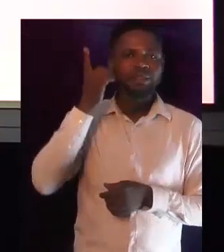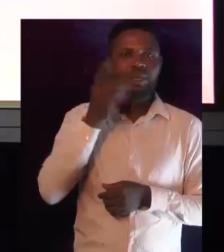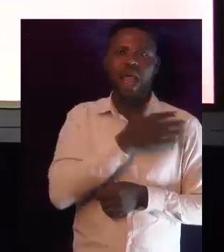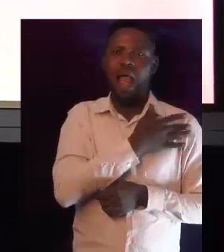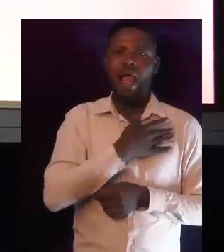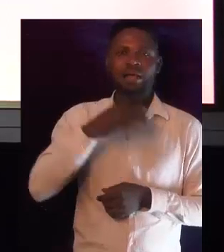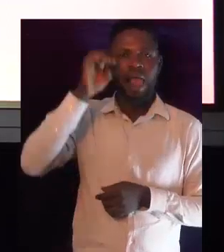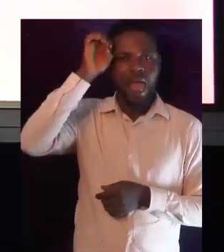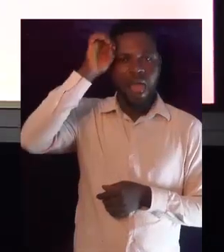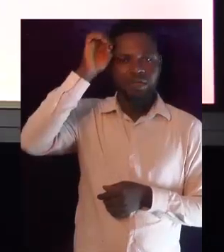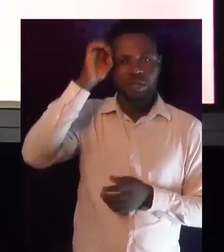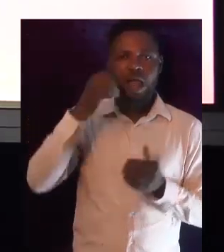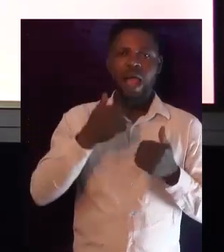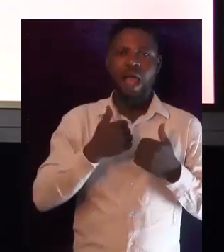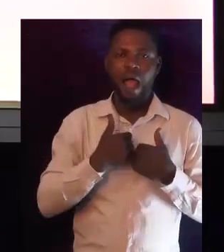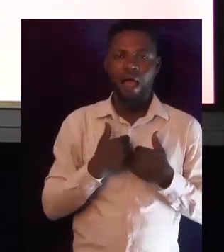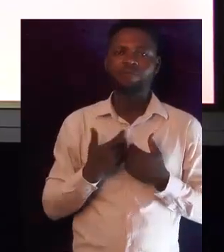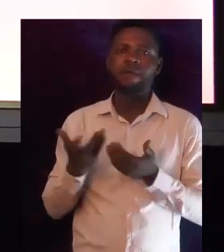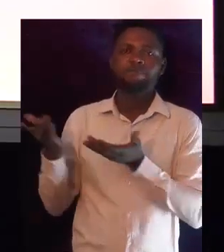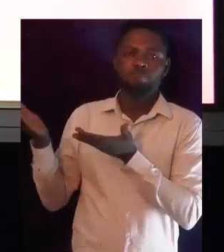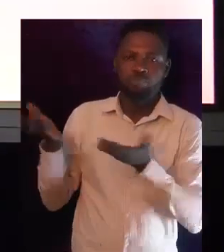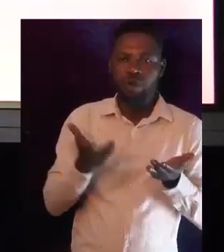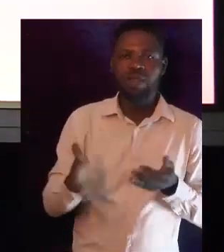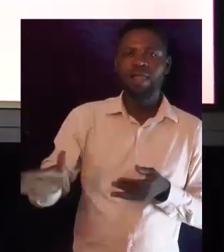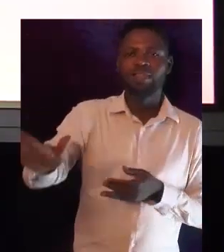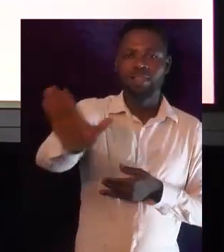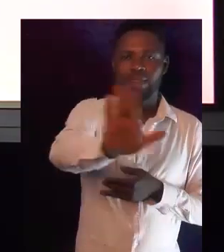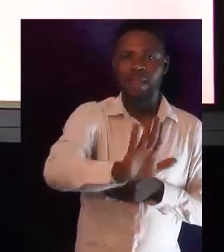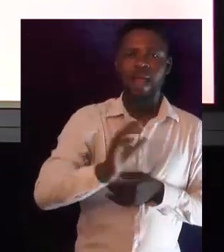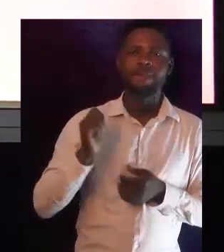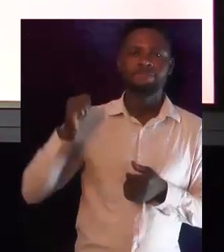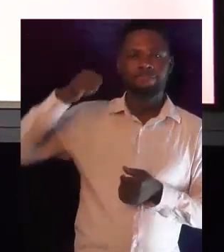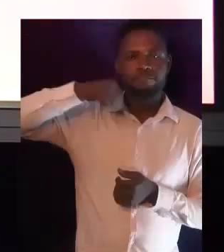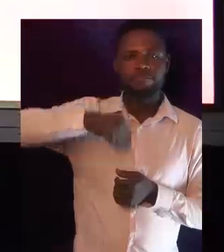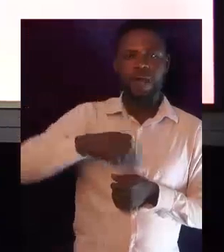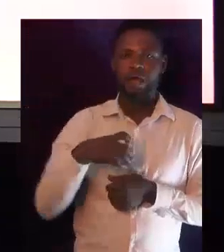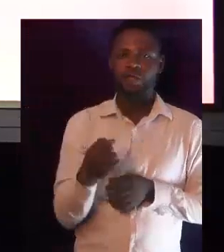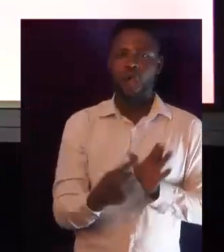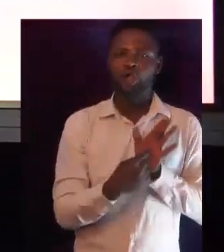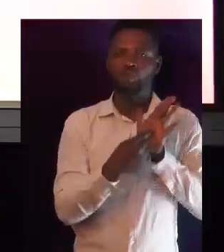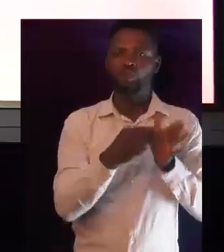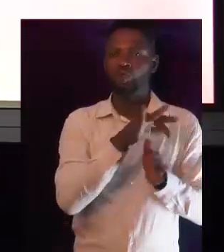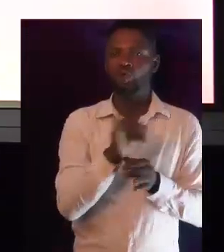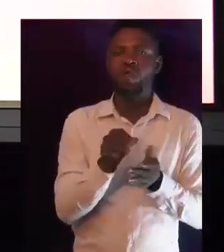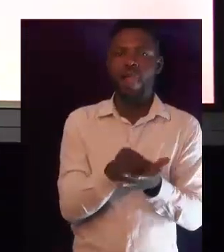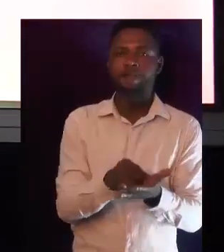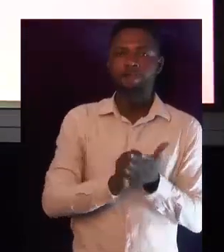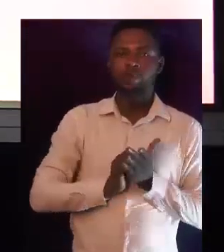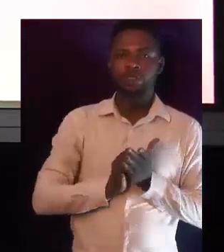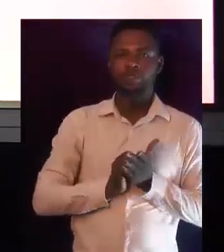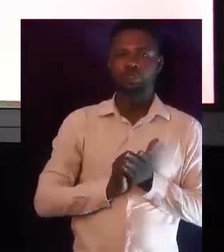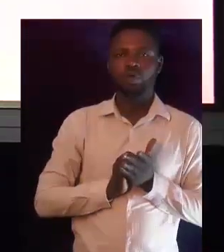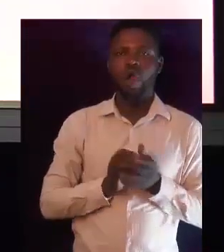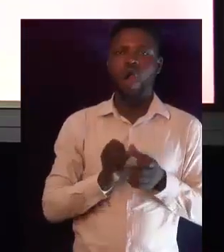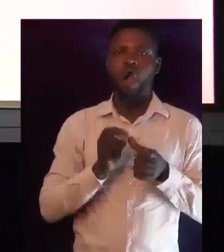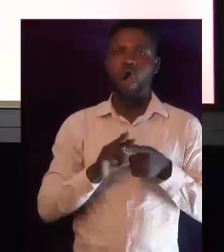and Eson, the two of them, what did they do? They have brought their bags, showing